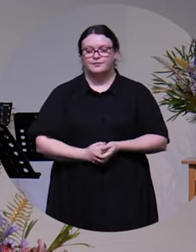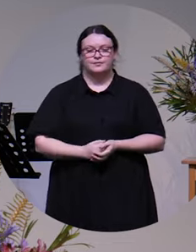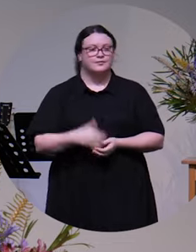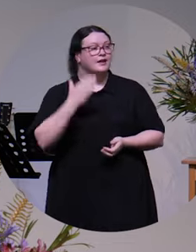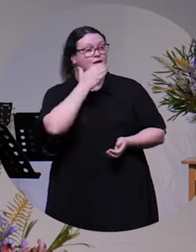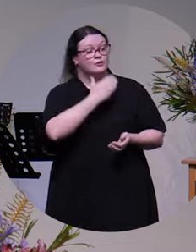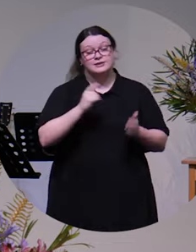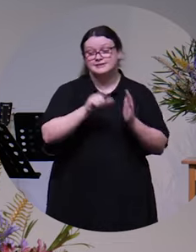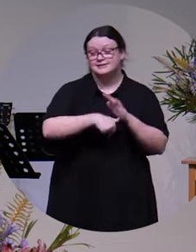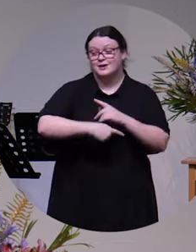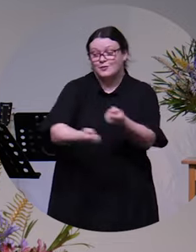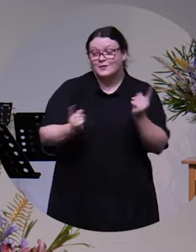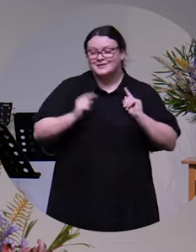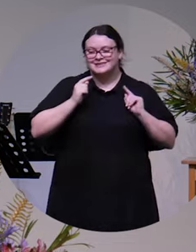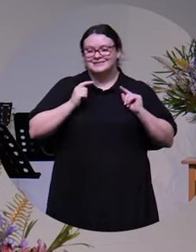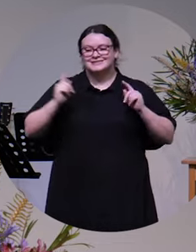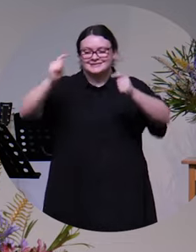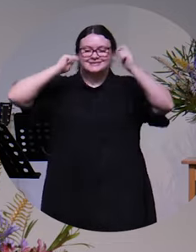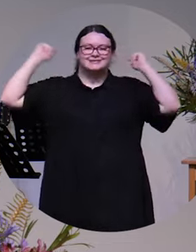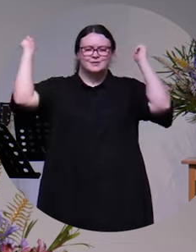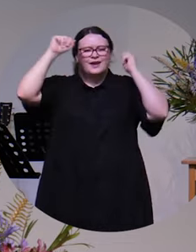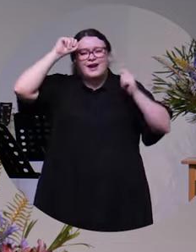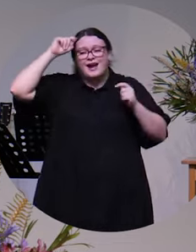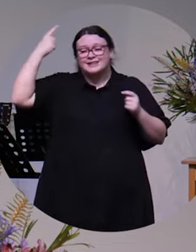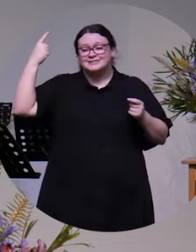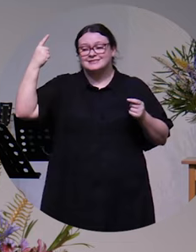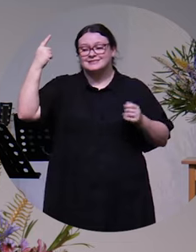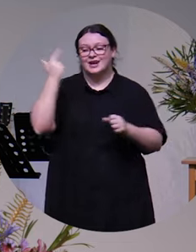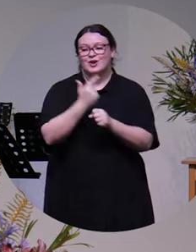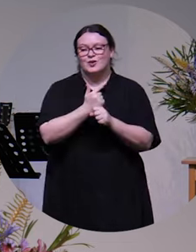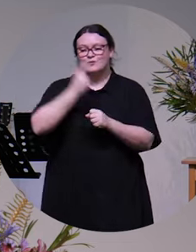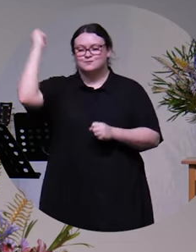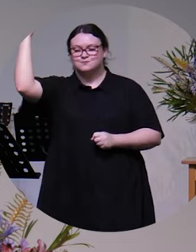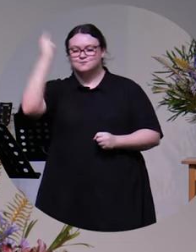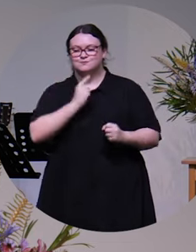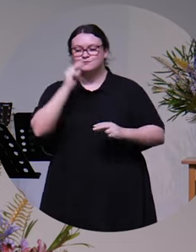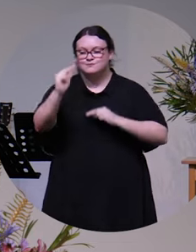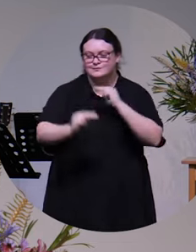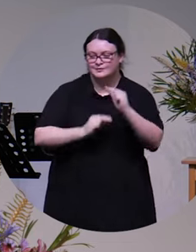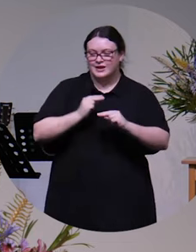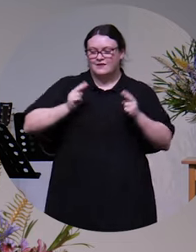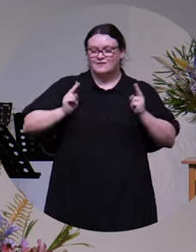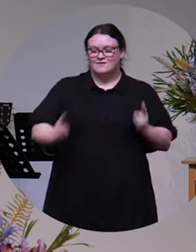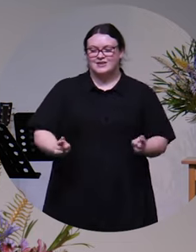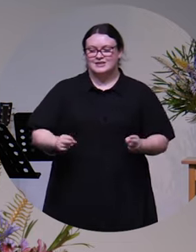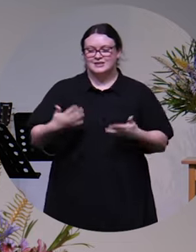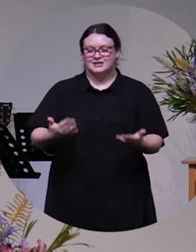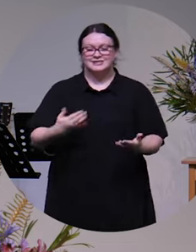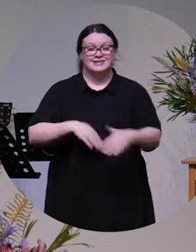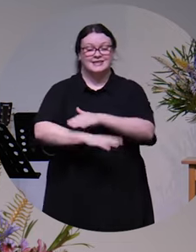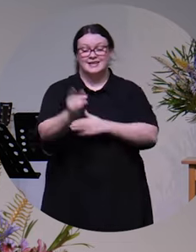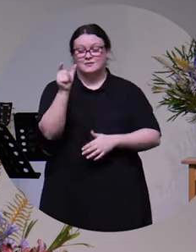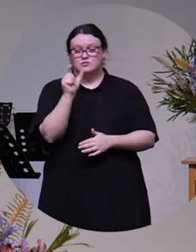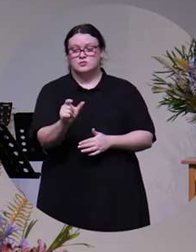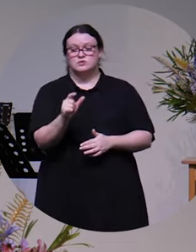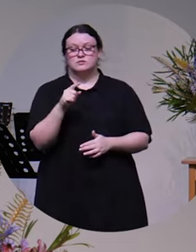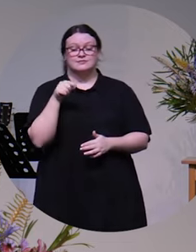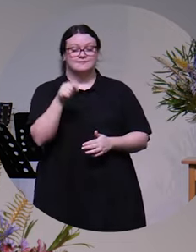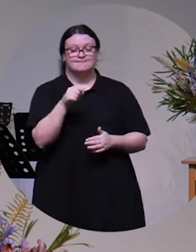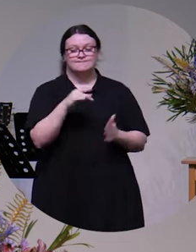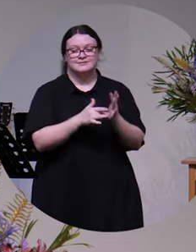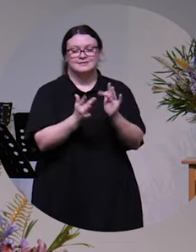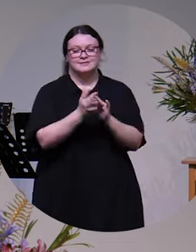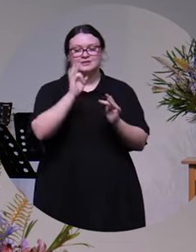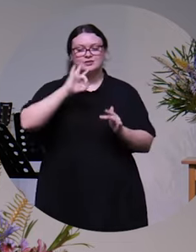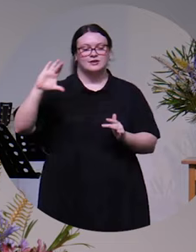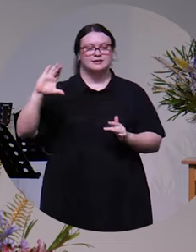became physically present to humanity in the person of Jesus Christ. Not as a burning bush or a pillar of fire,